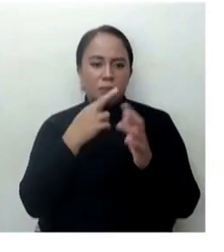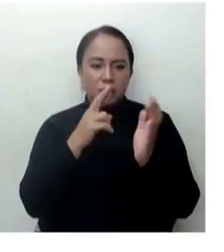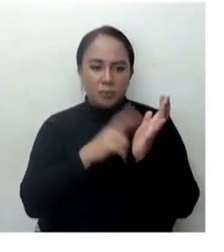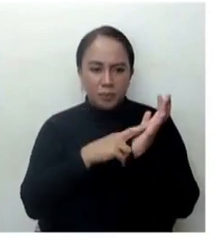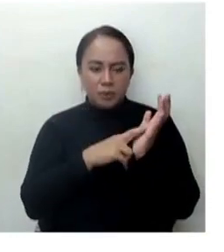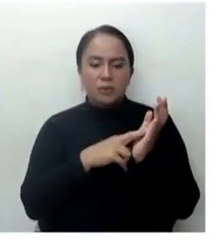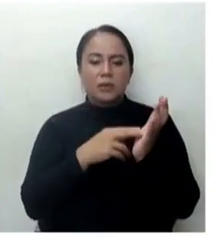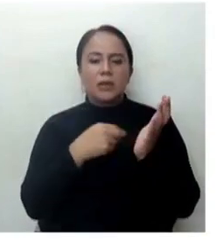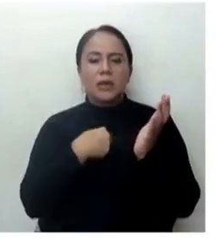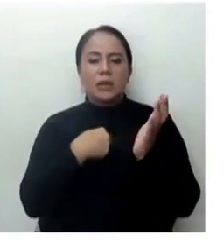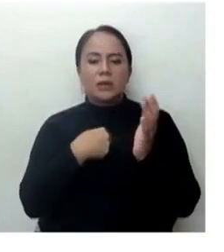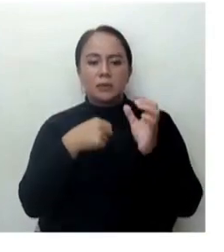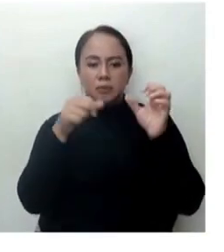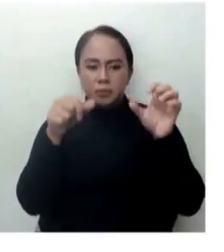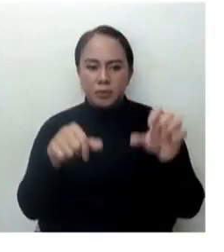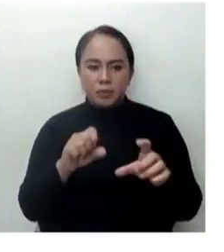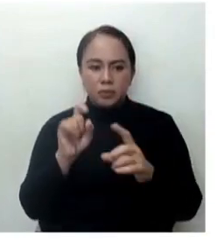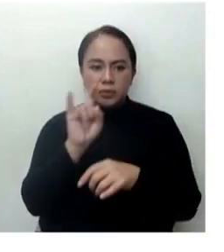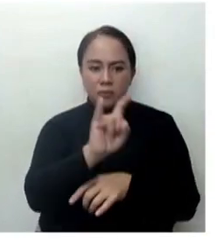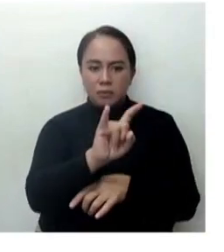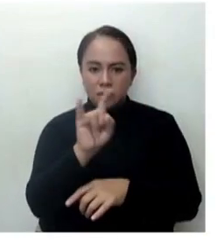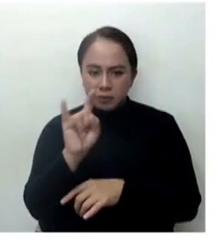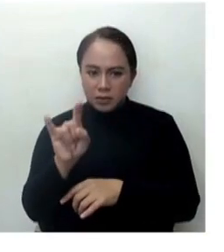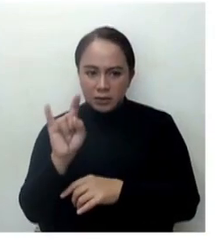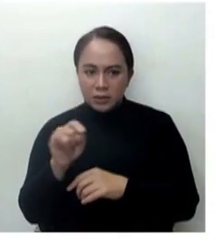and posts in social media